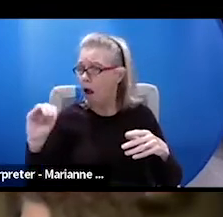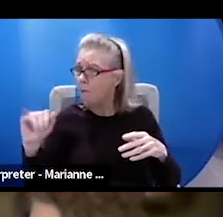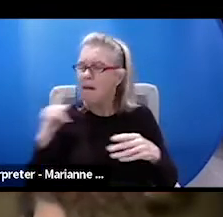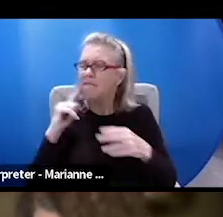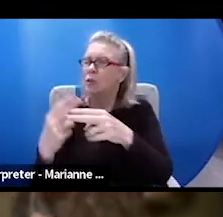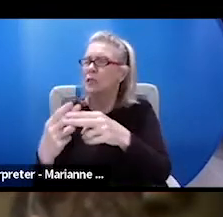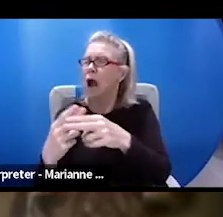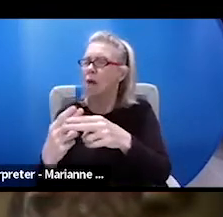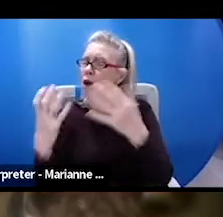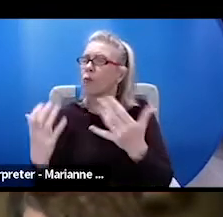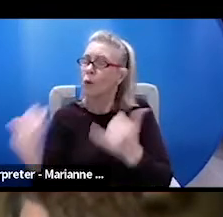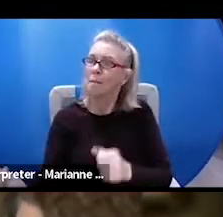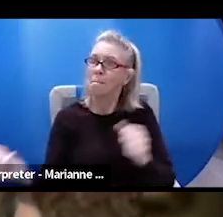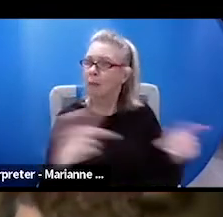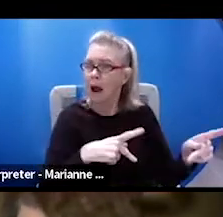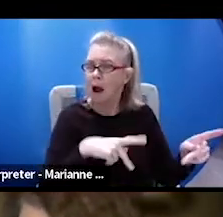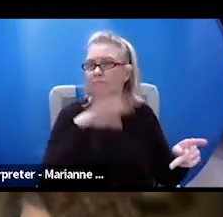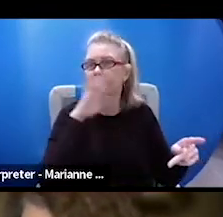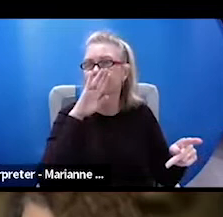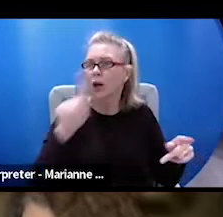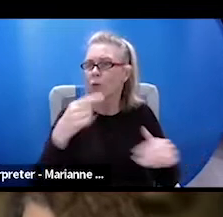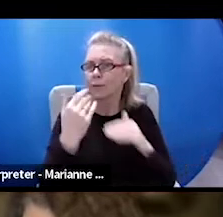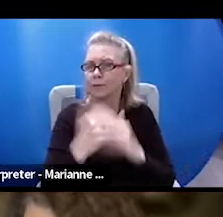ever to stay there.